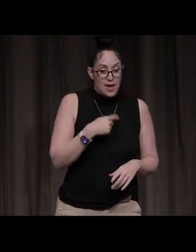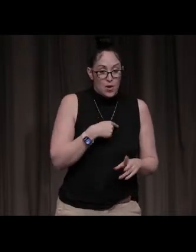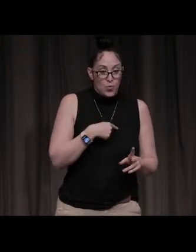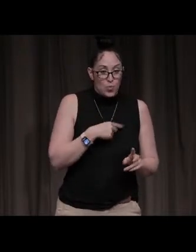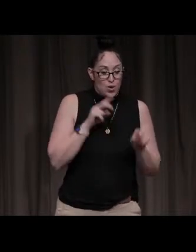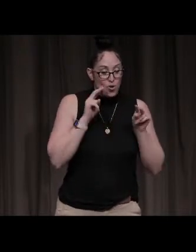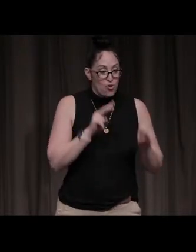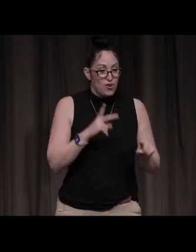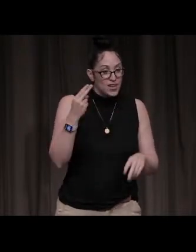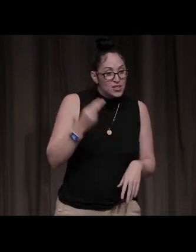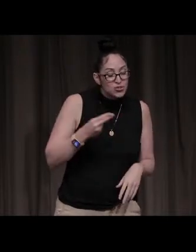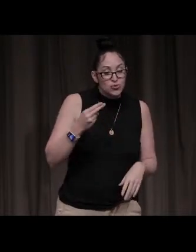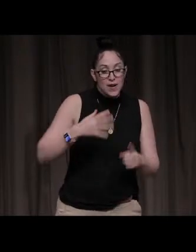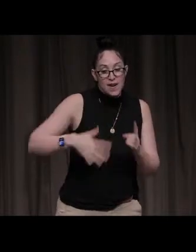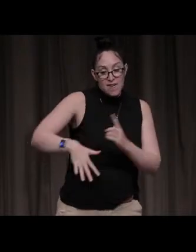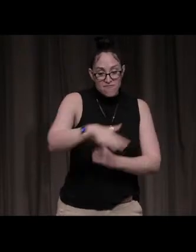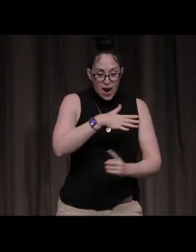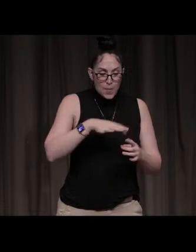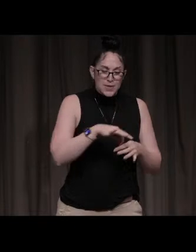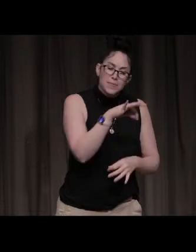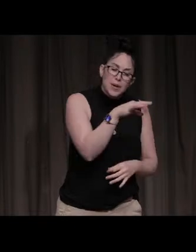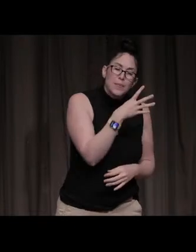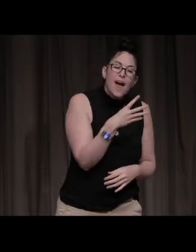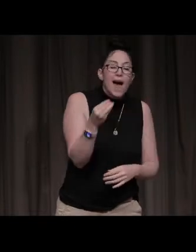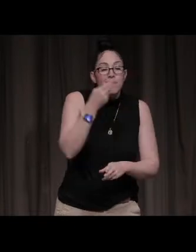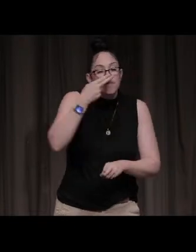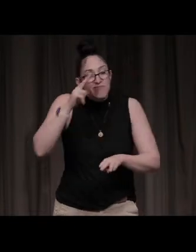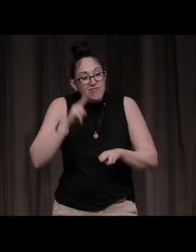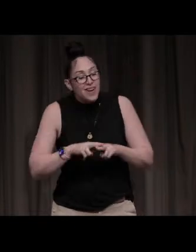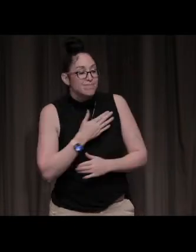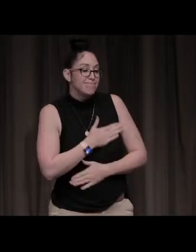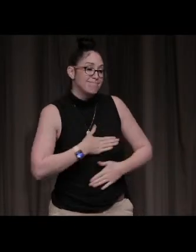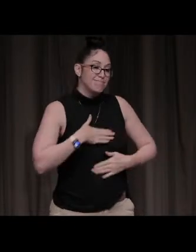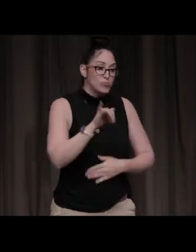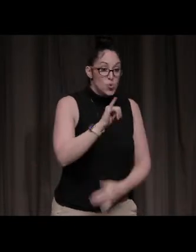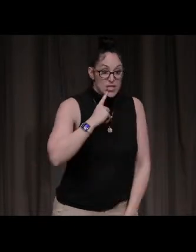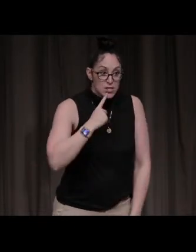environment, spirit, and a good time. Have a laugh. Why